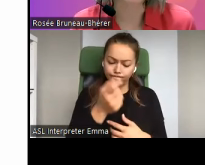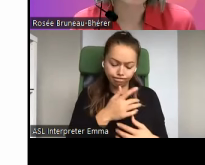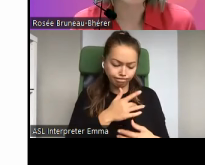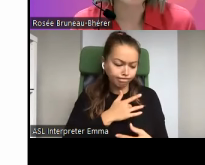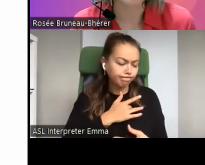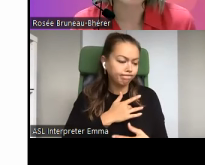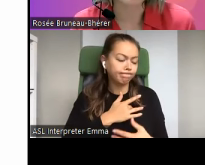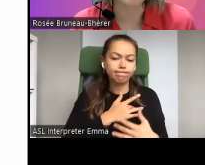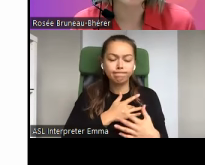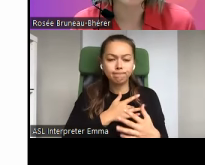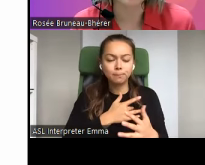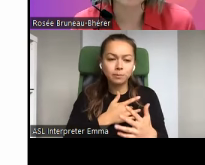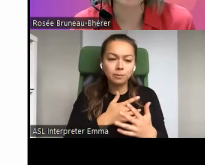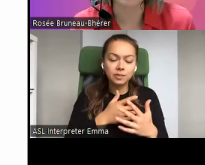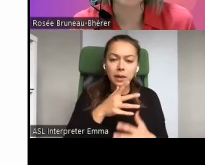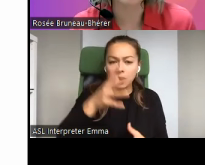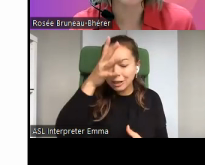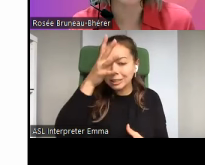workers.